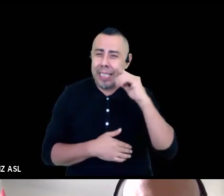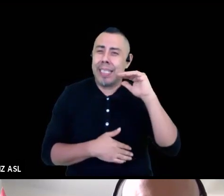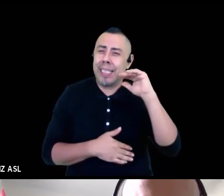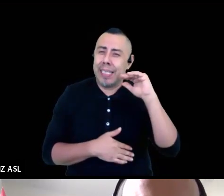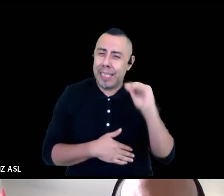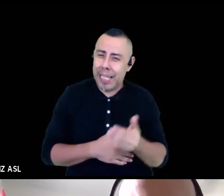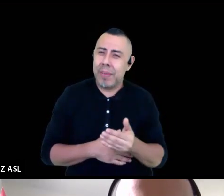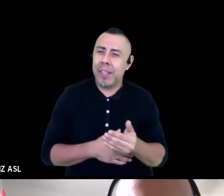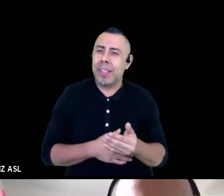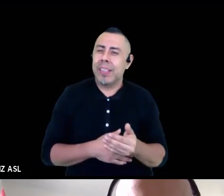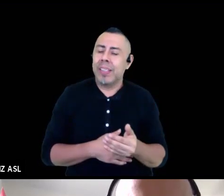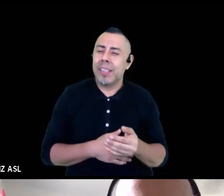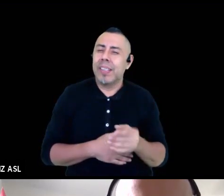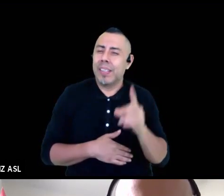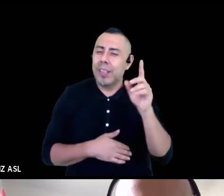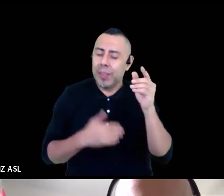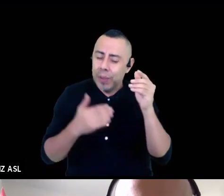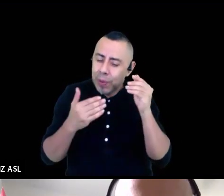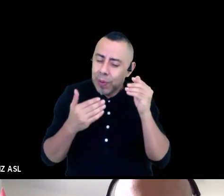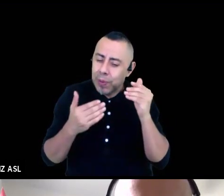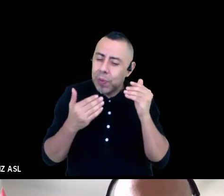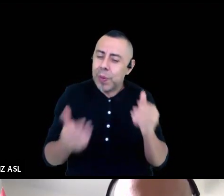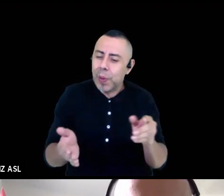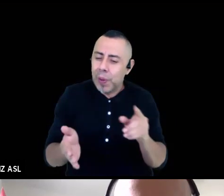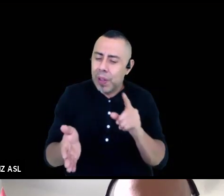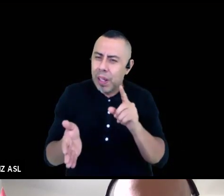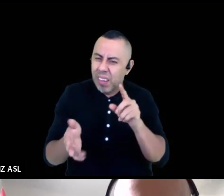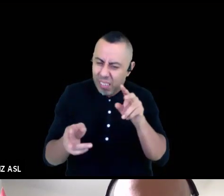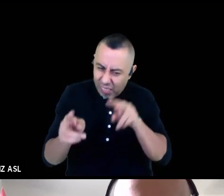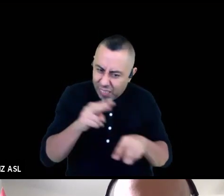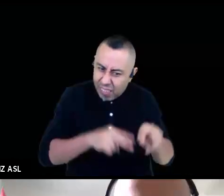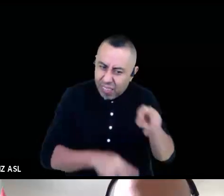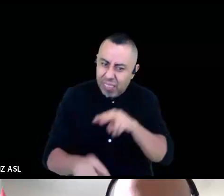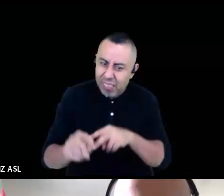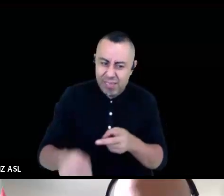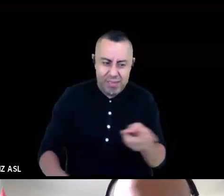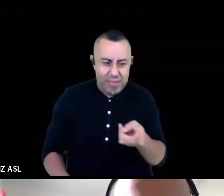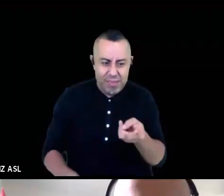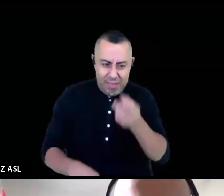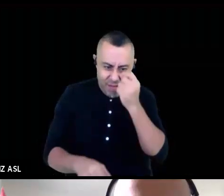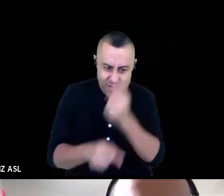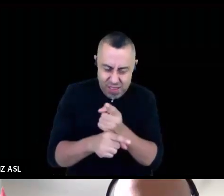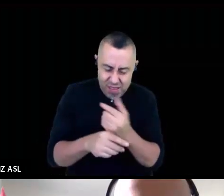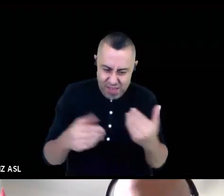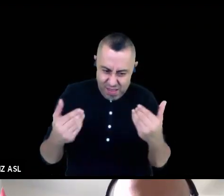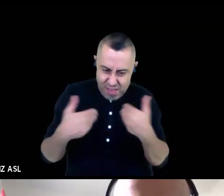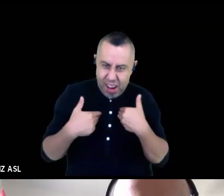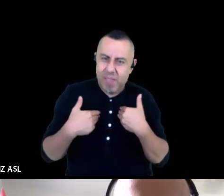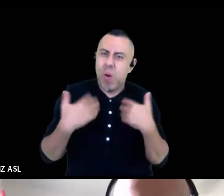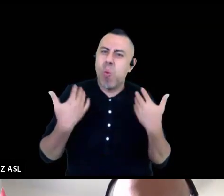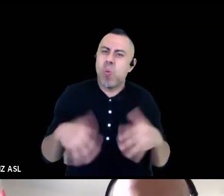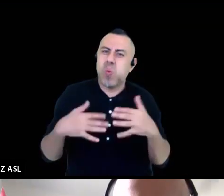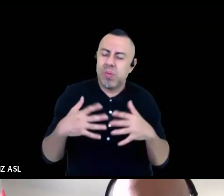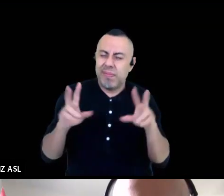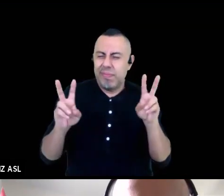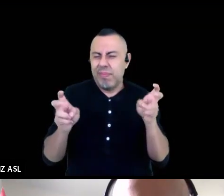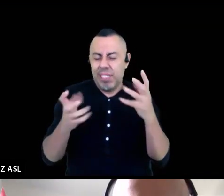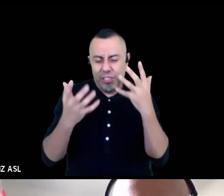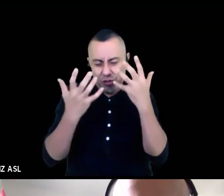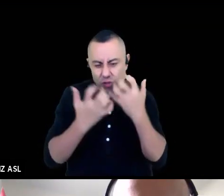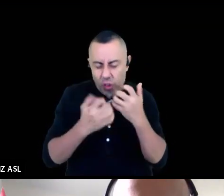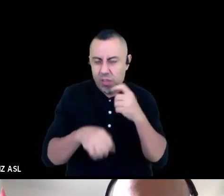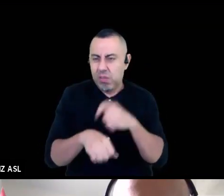explore a darker moment in these siblings' lives, but it's something that I think Niall has to